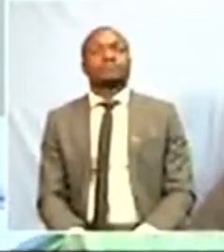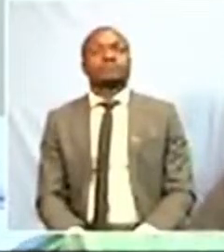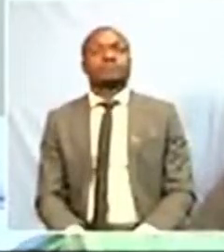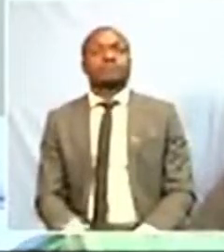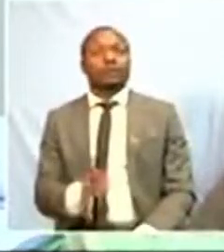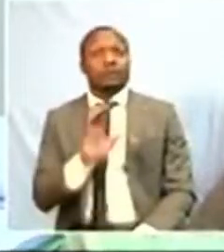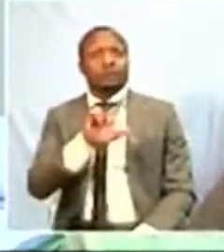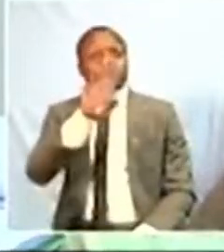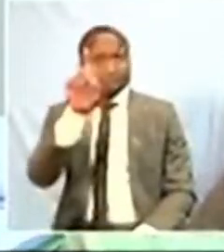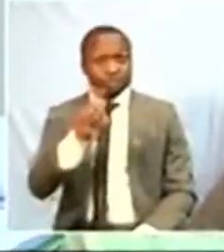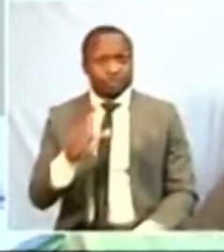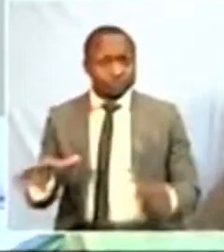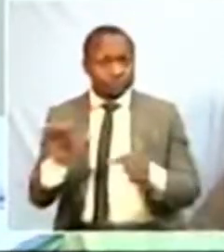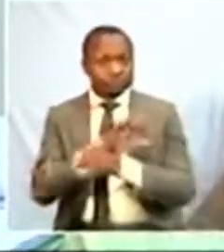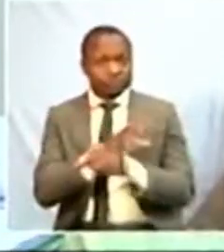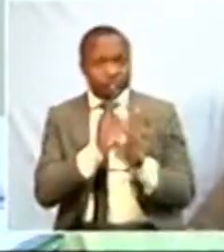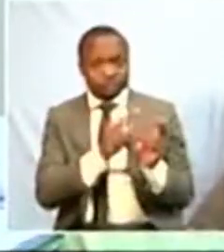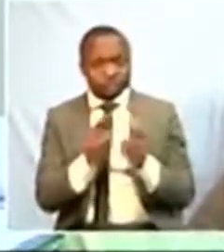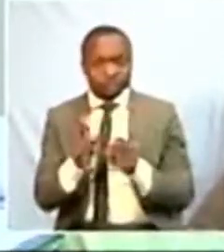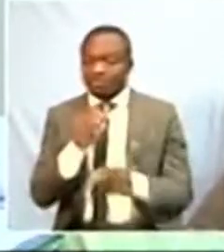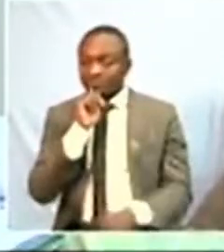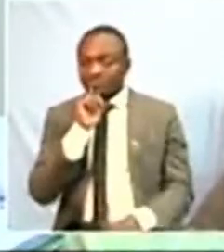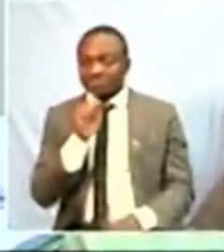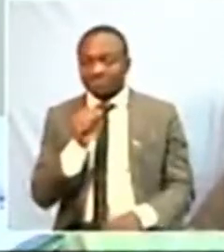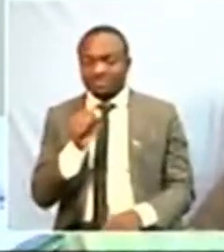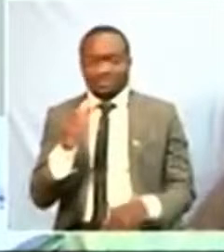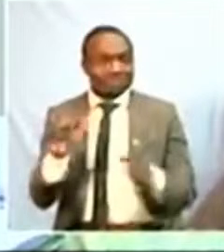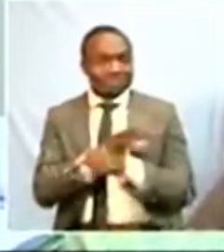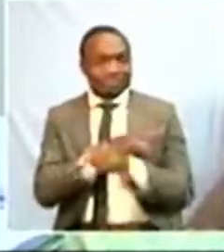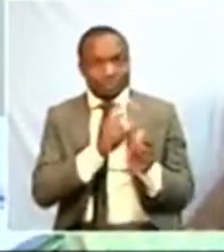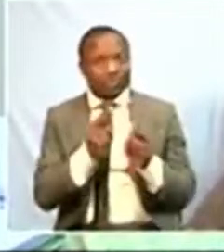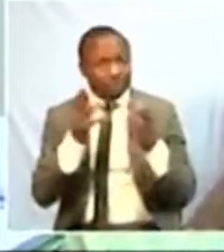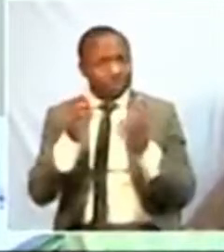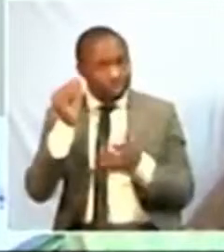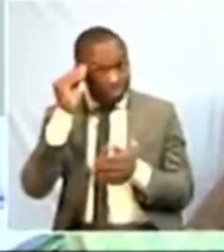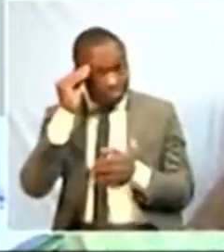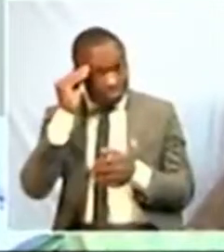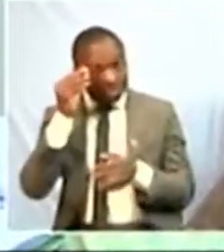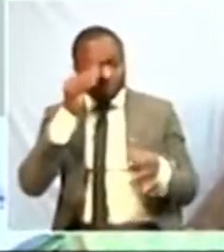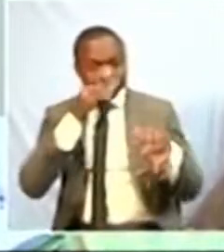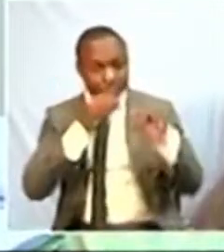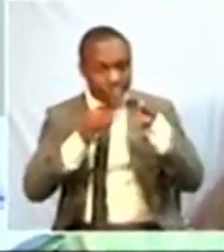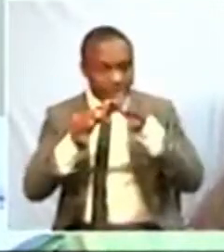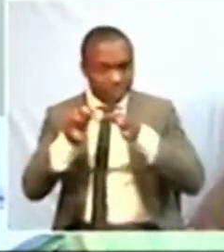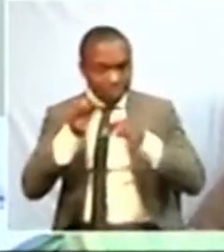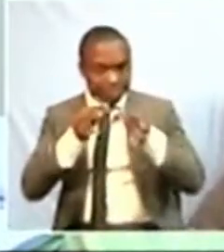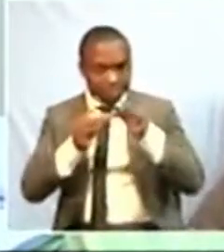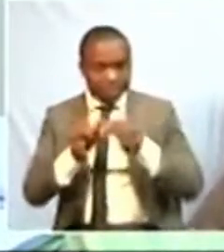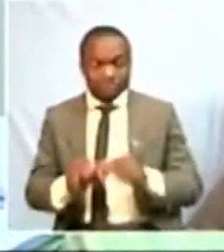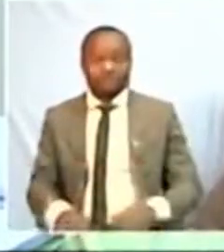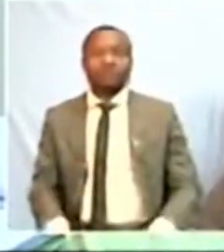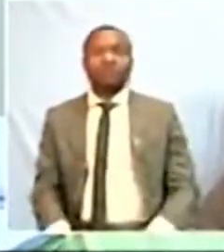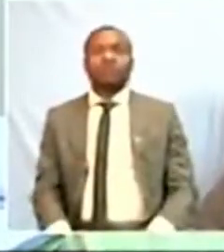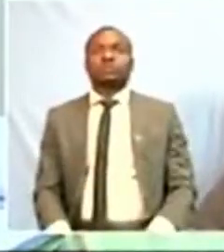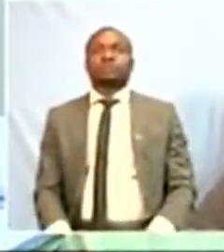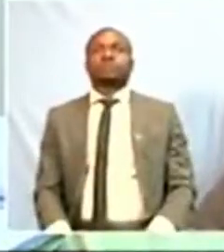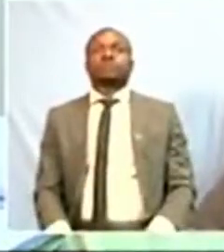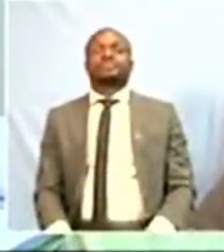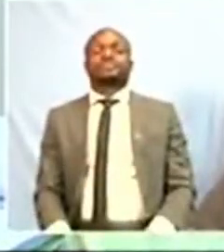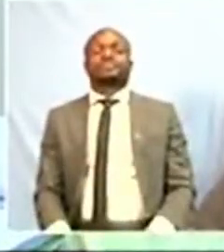Your question is fully answered? It wasn't fully answered. I wanted to find a clarification, Chair, on